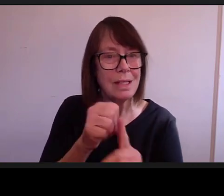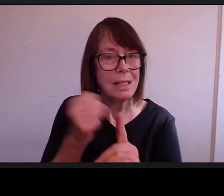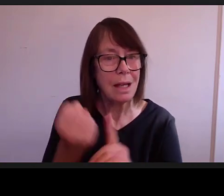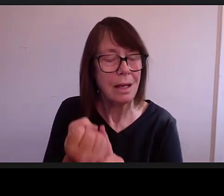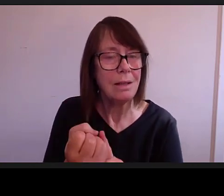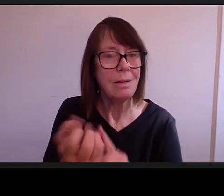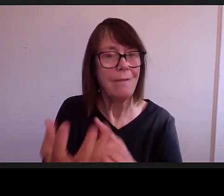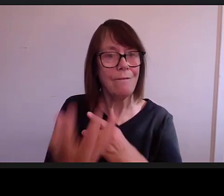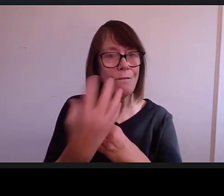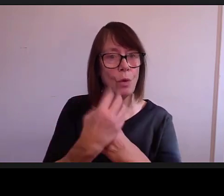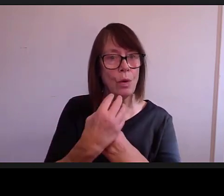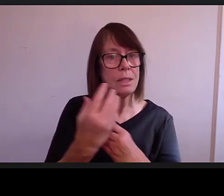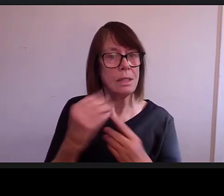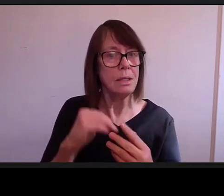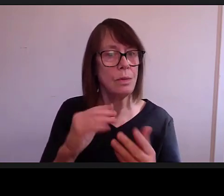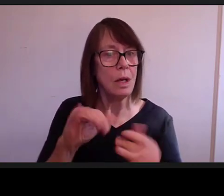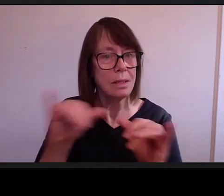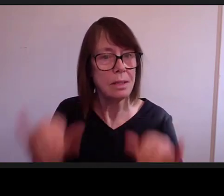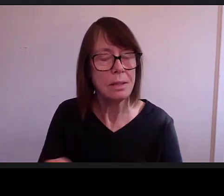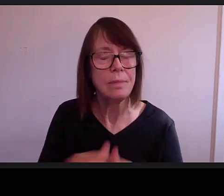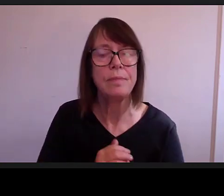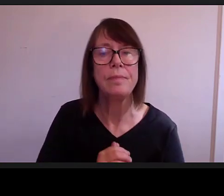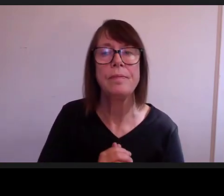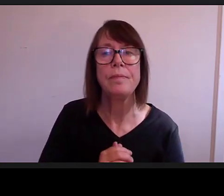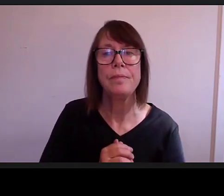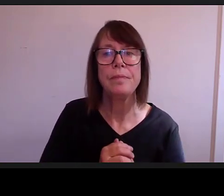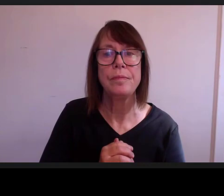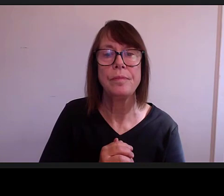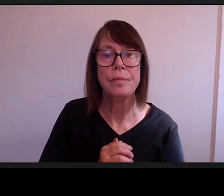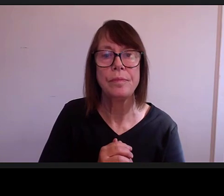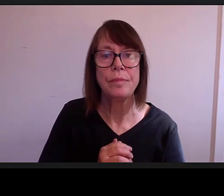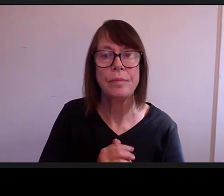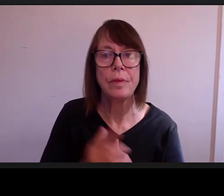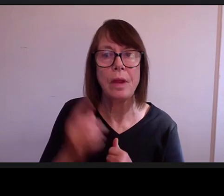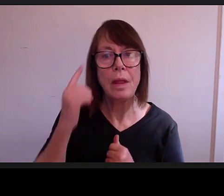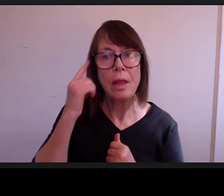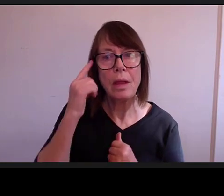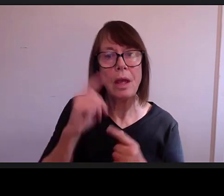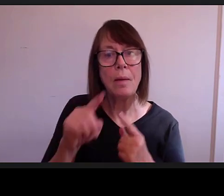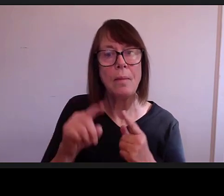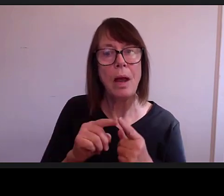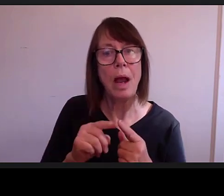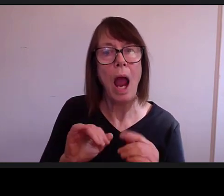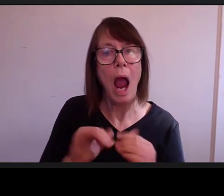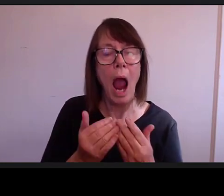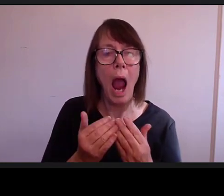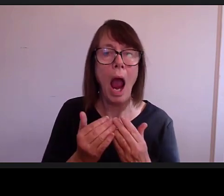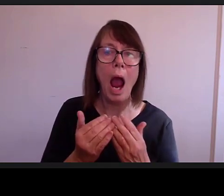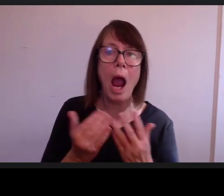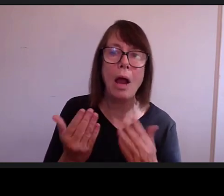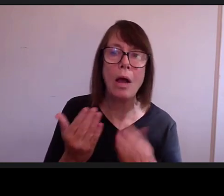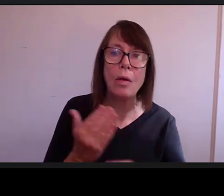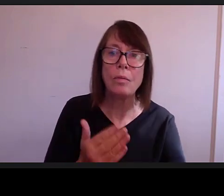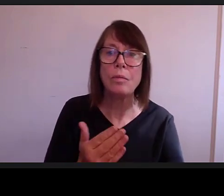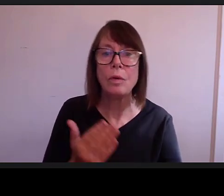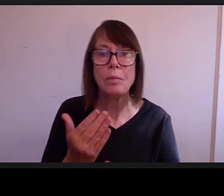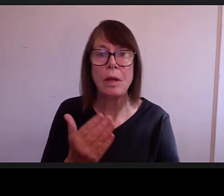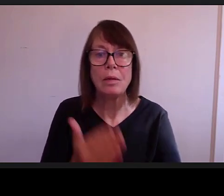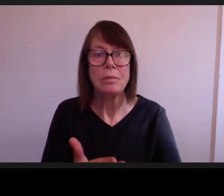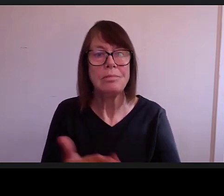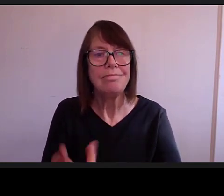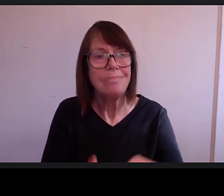systems. Thinking about how we might, at an individual level, increase our awareness